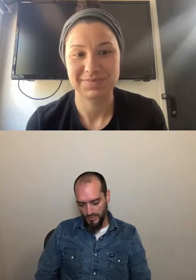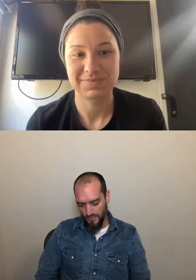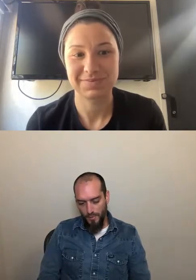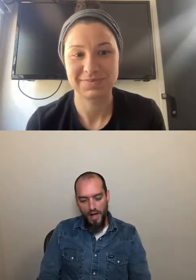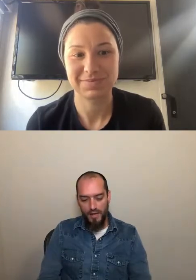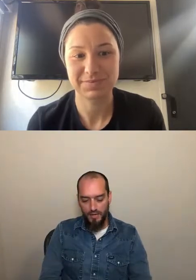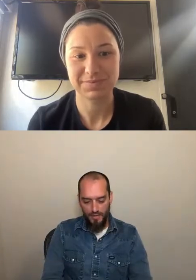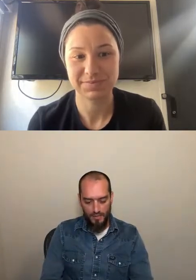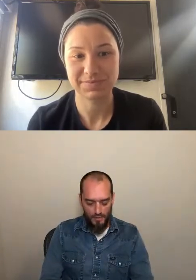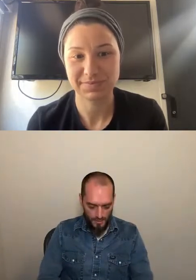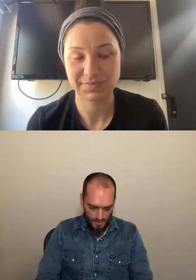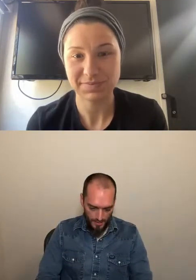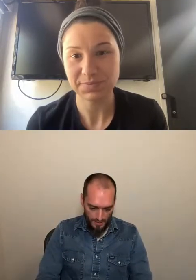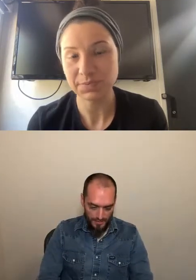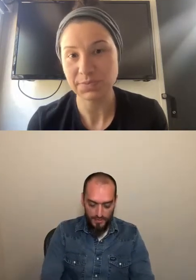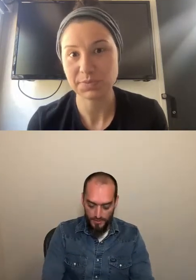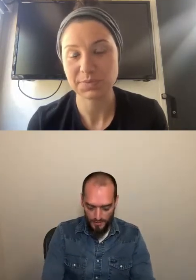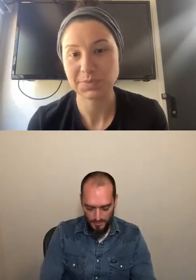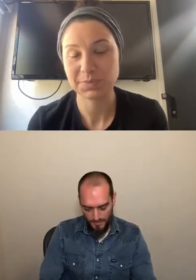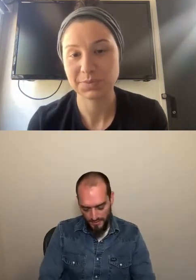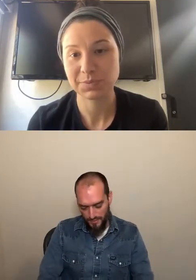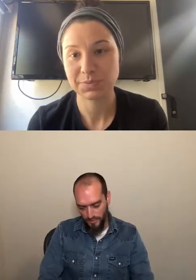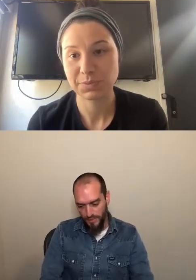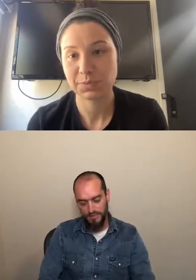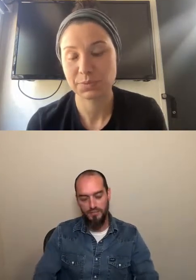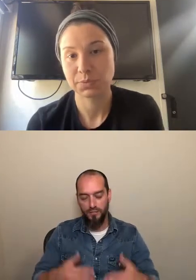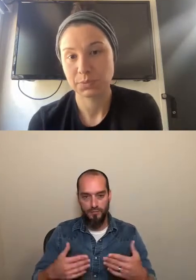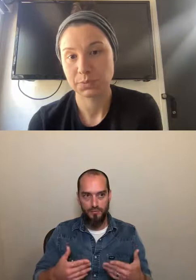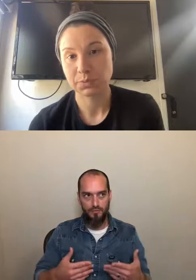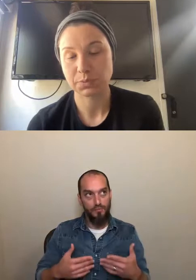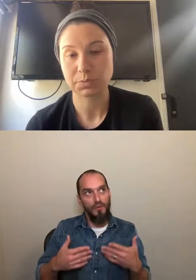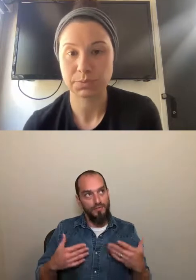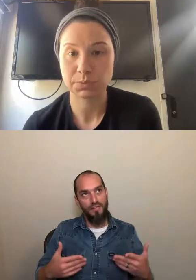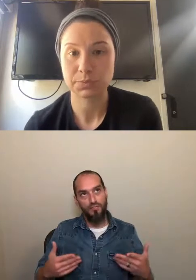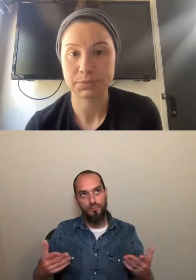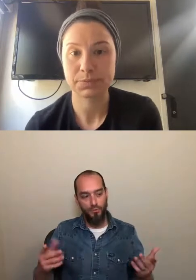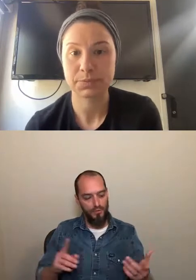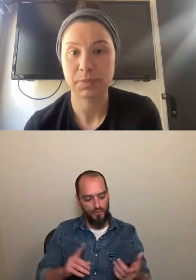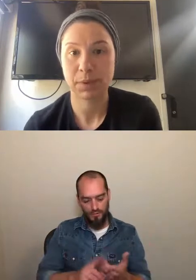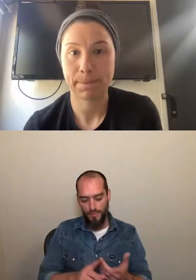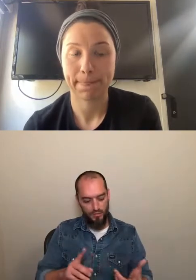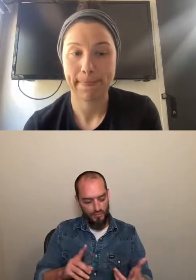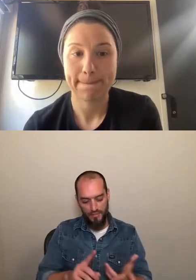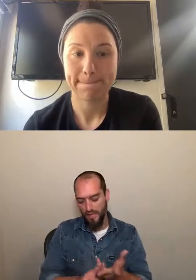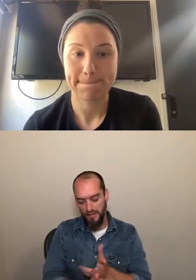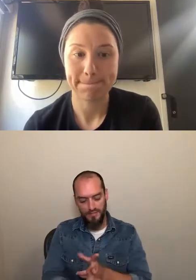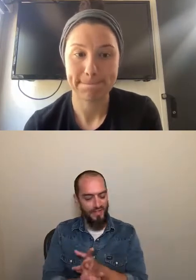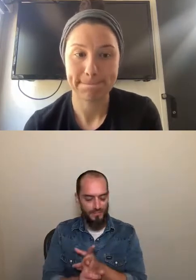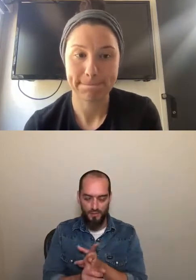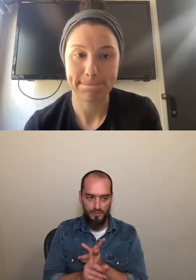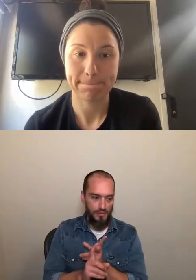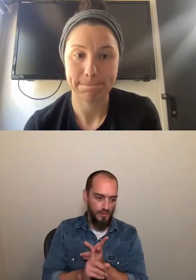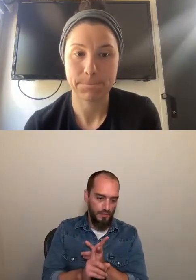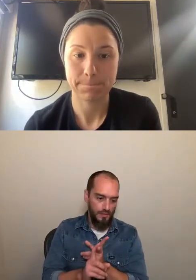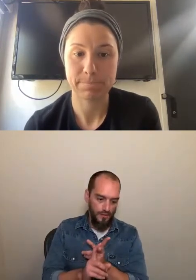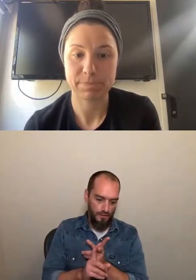I would say that my assessments, I definitely make a distinction between inspections and an